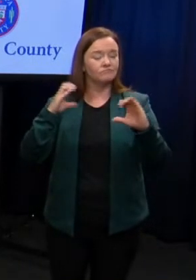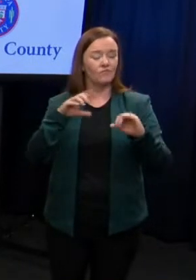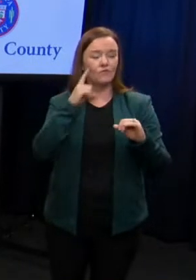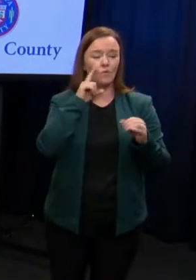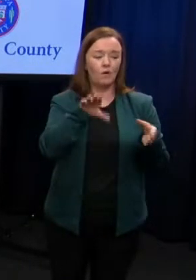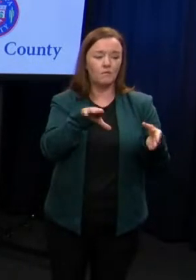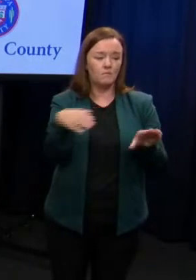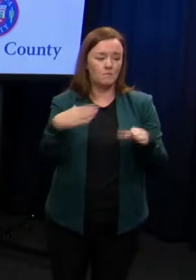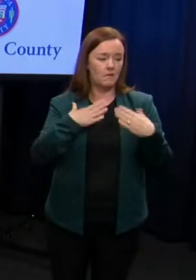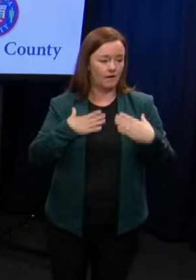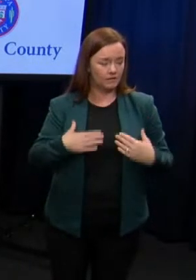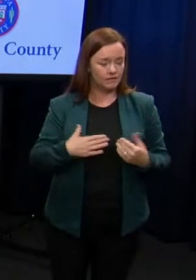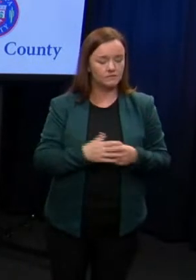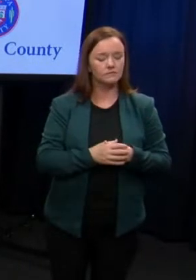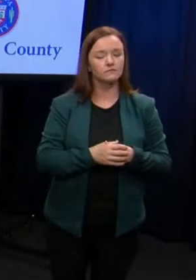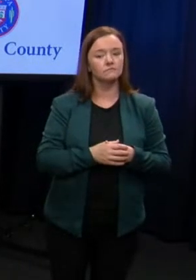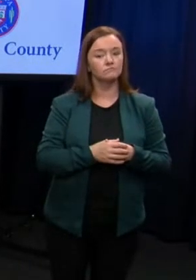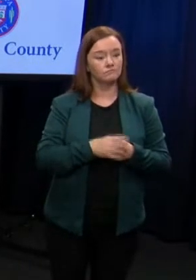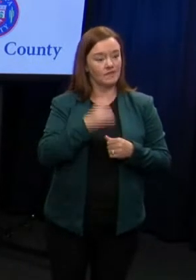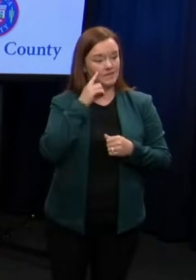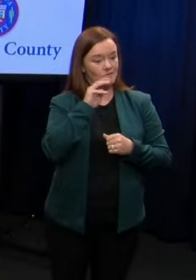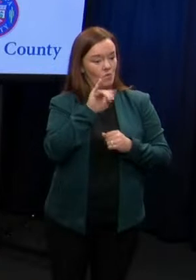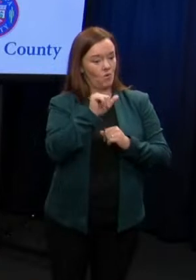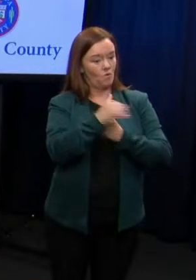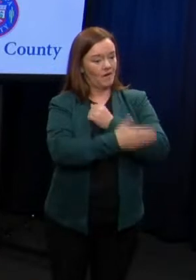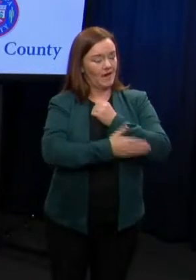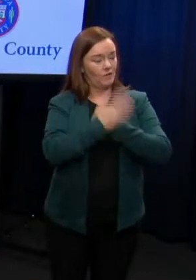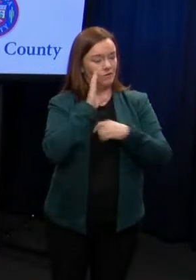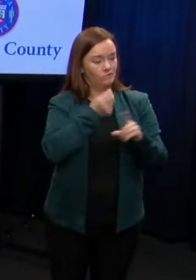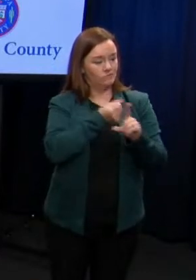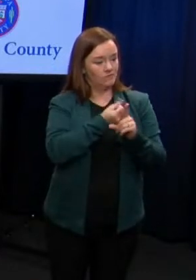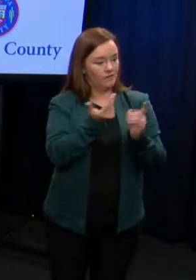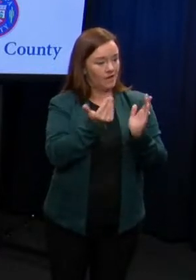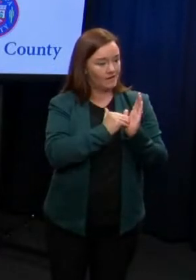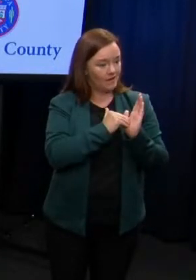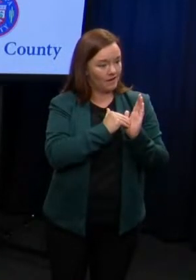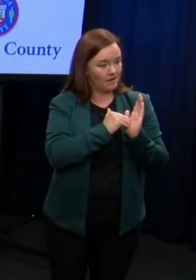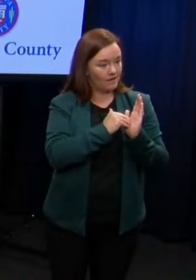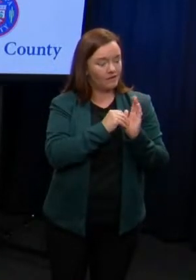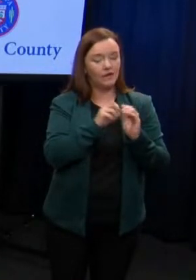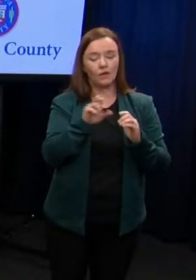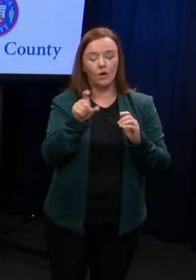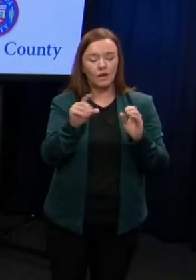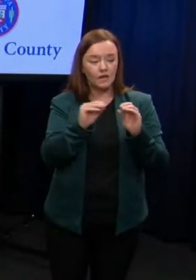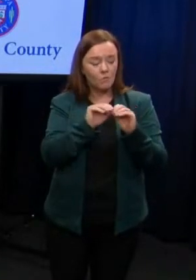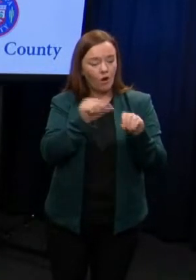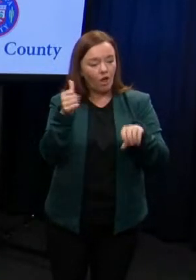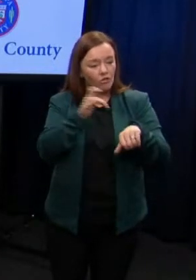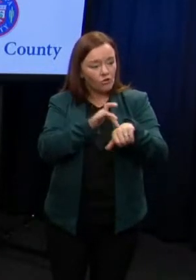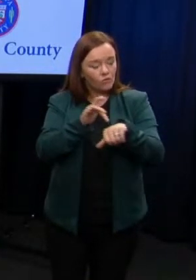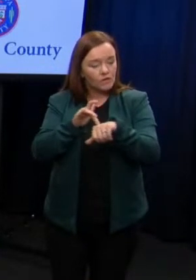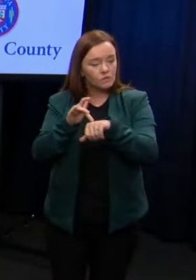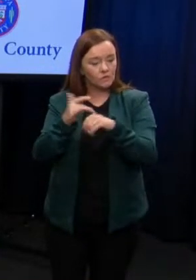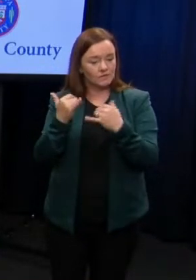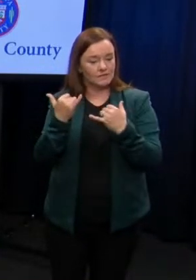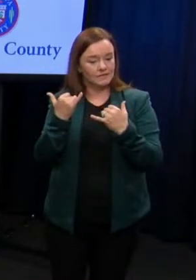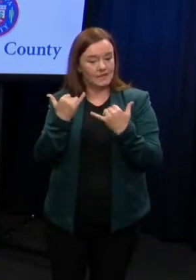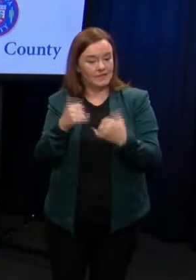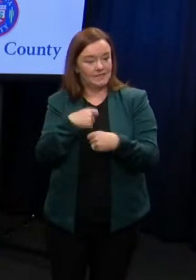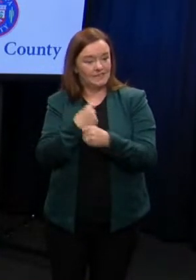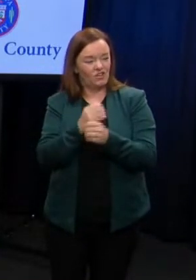other resources that are needed this time around with this winter surge compared to last